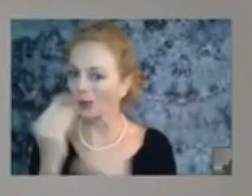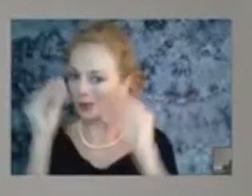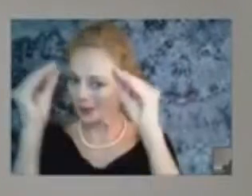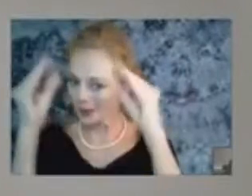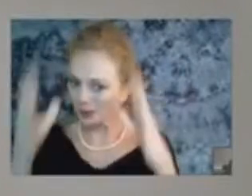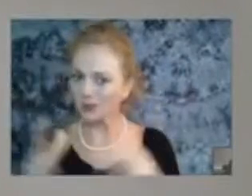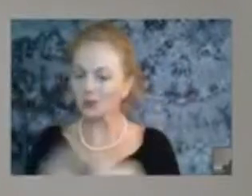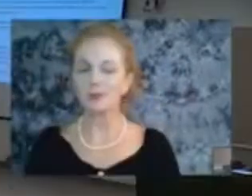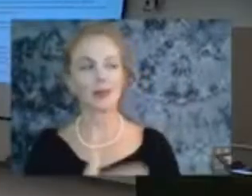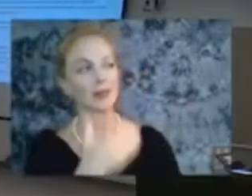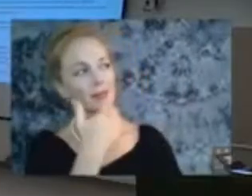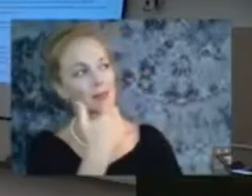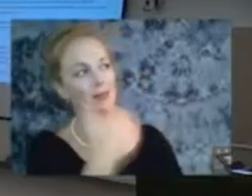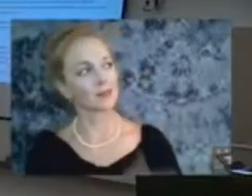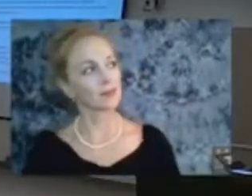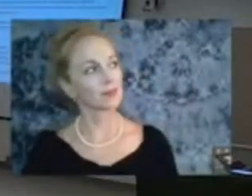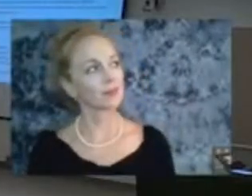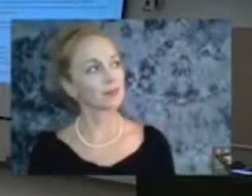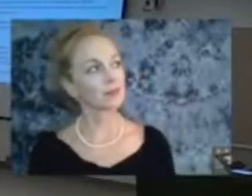Anything else?